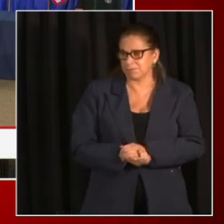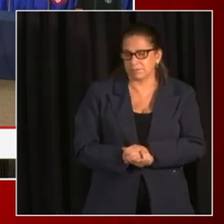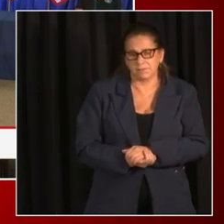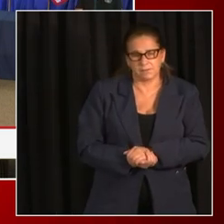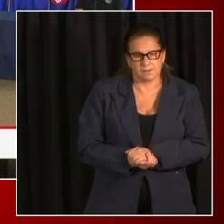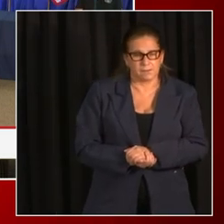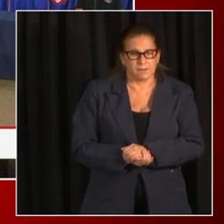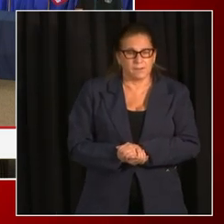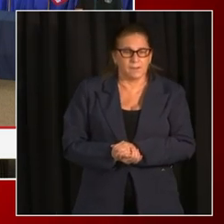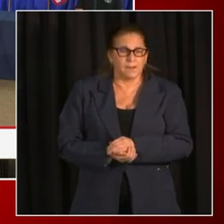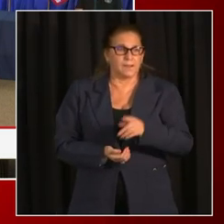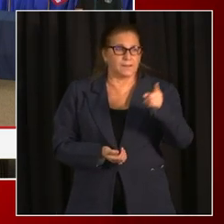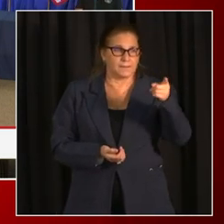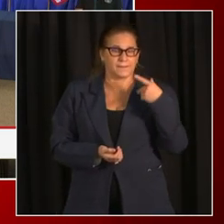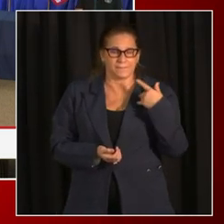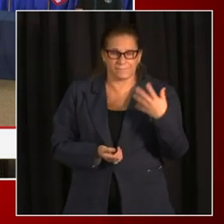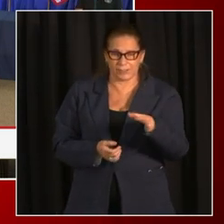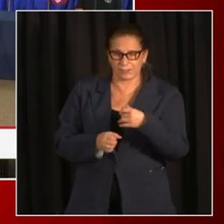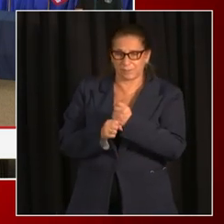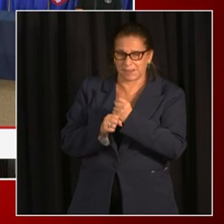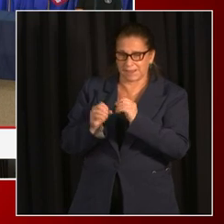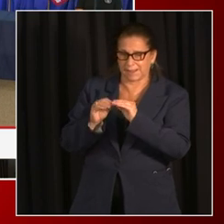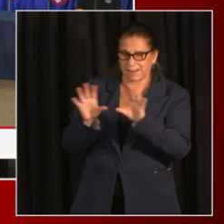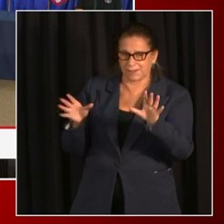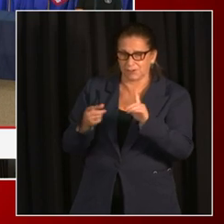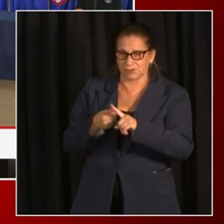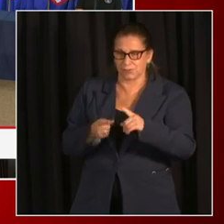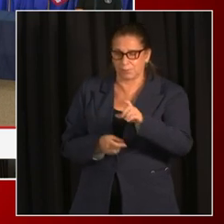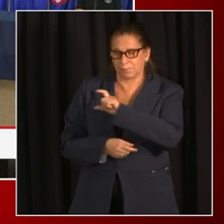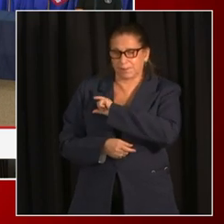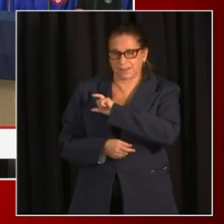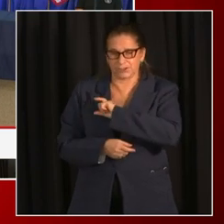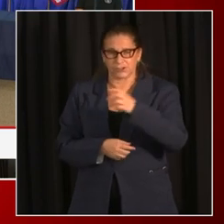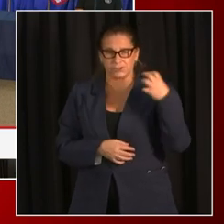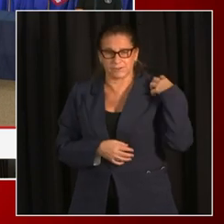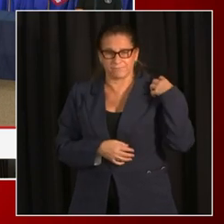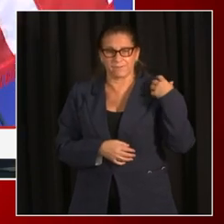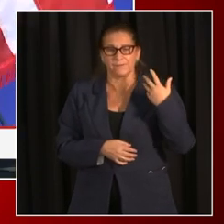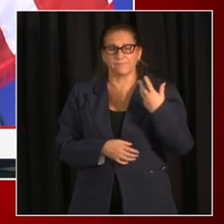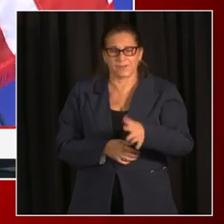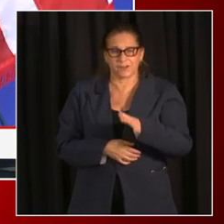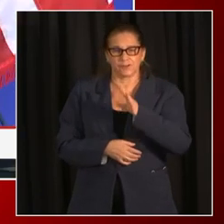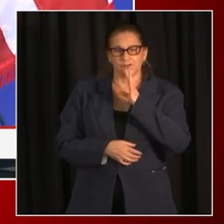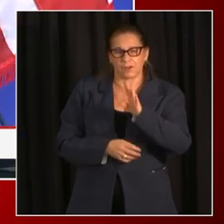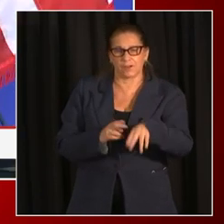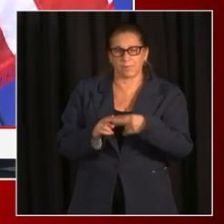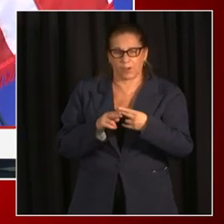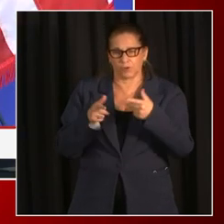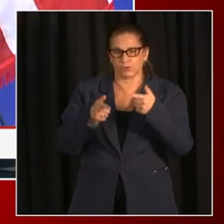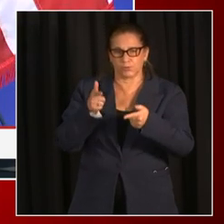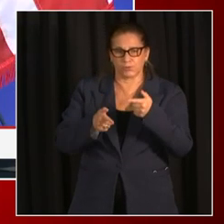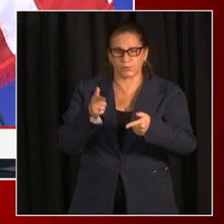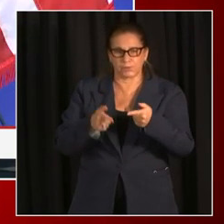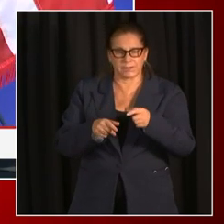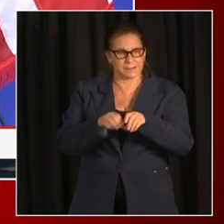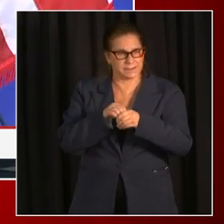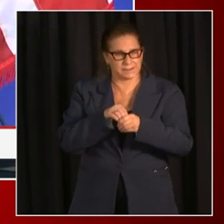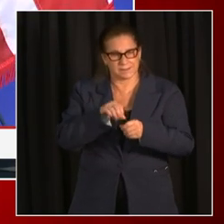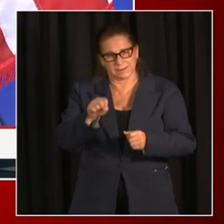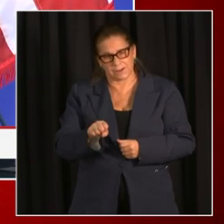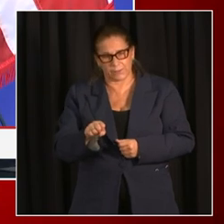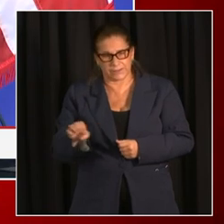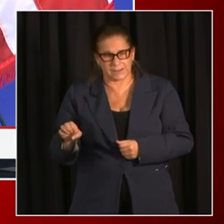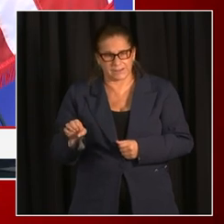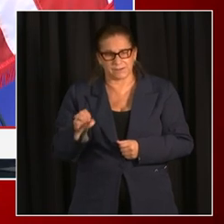think we made clear when Chief Newsham spoke about the shooting at DeBoss Place that he would be looking